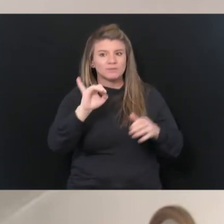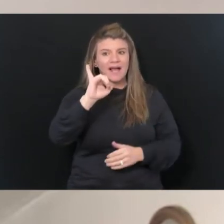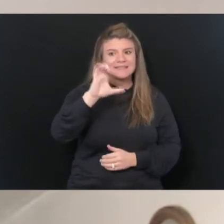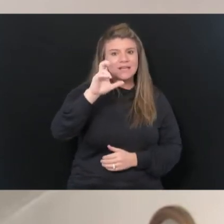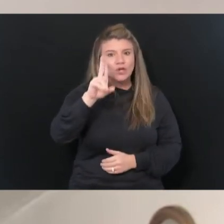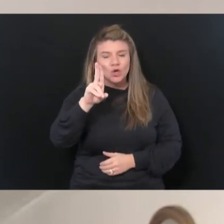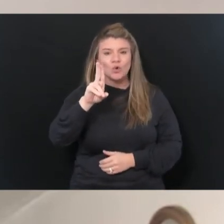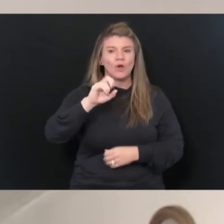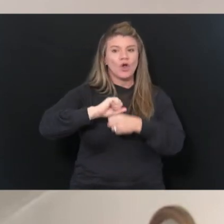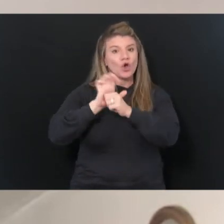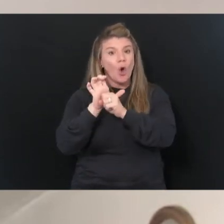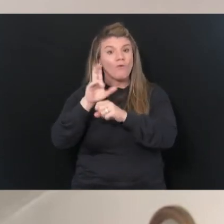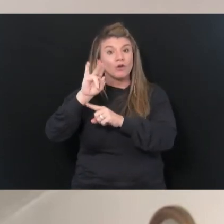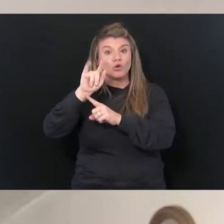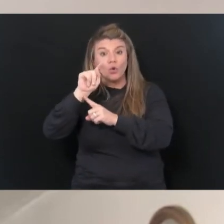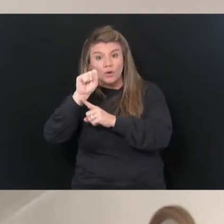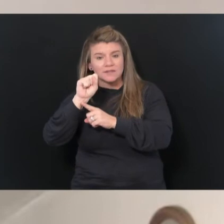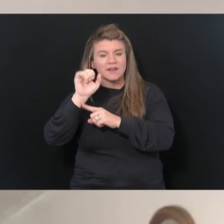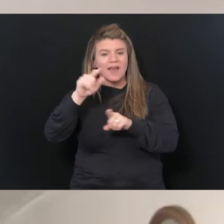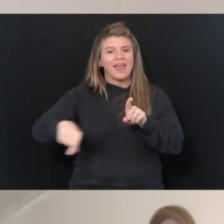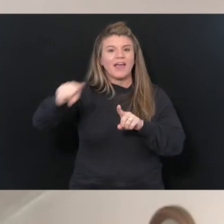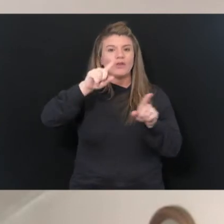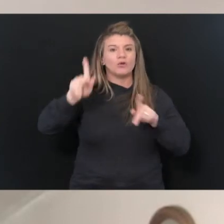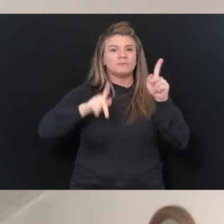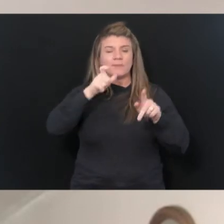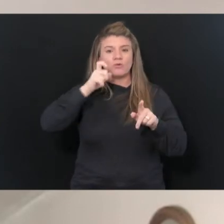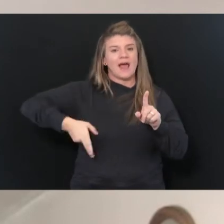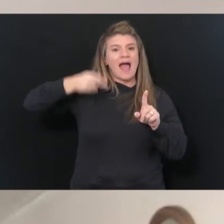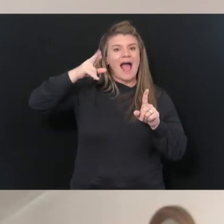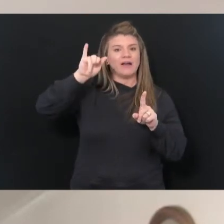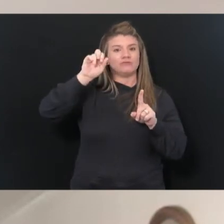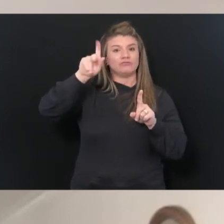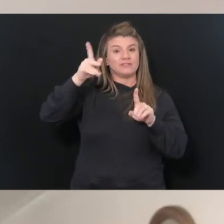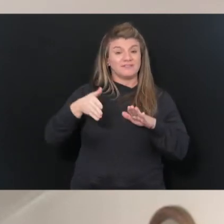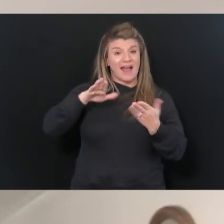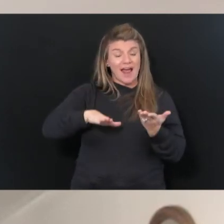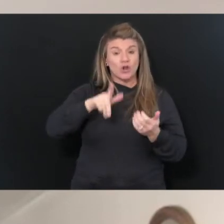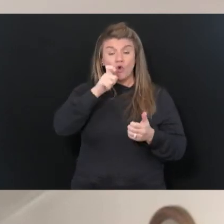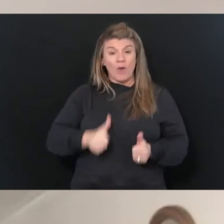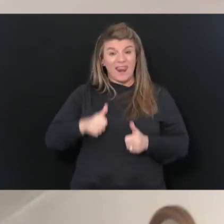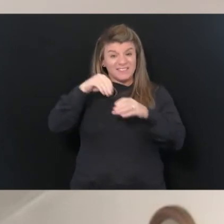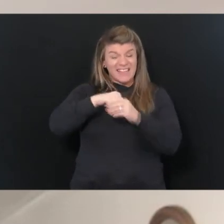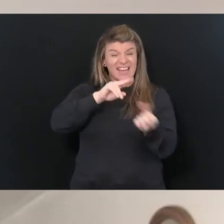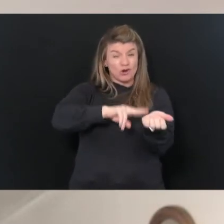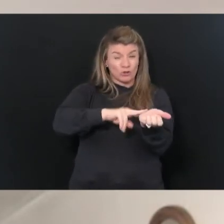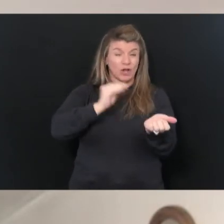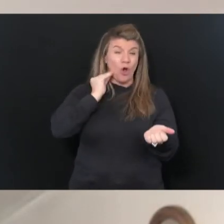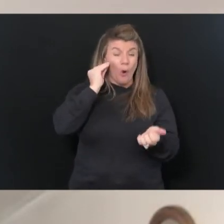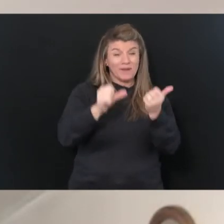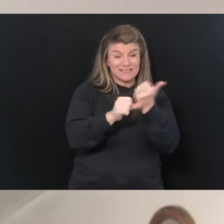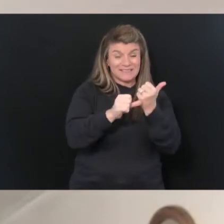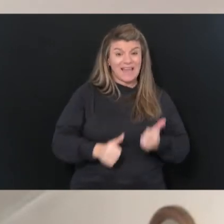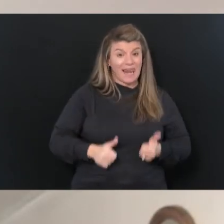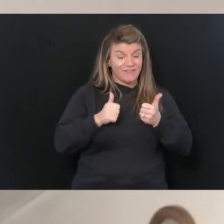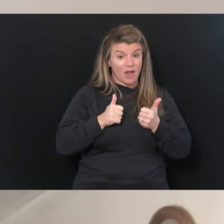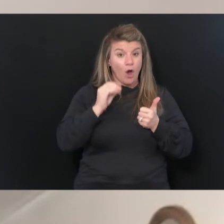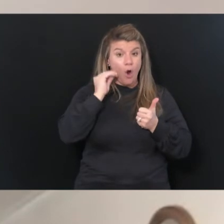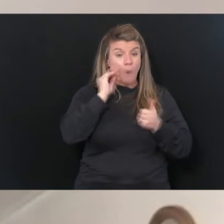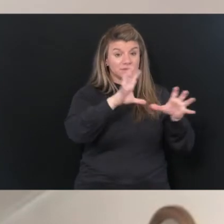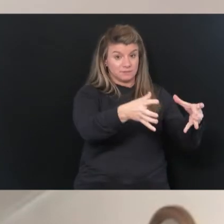COVID units, and the people at the highest risk of dying, the residents of nursing home and assisted living. But when you have